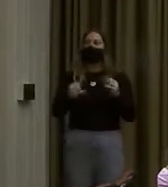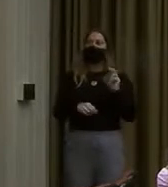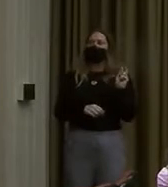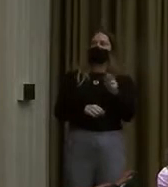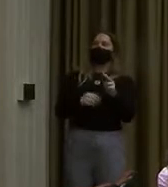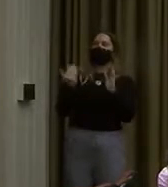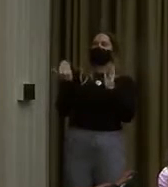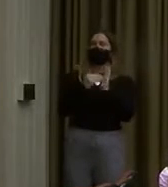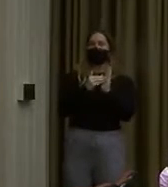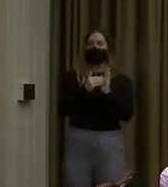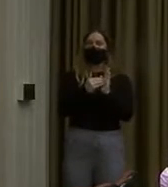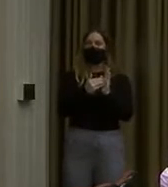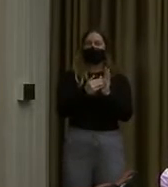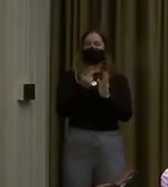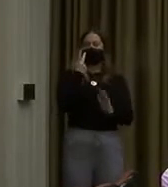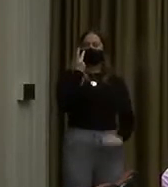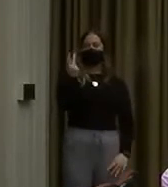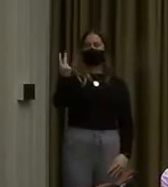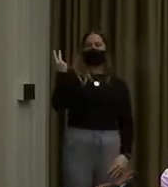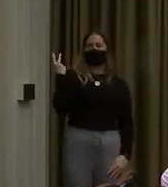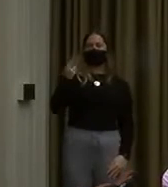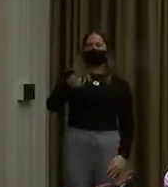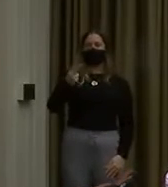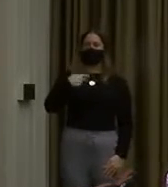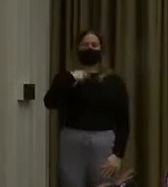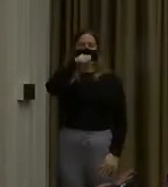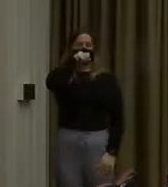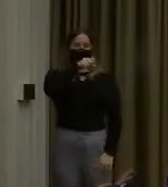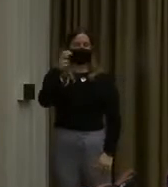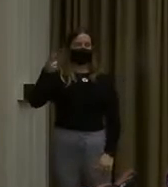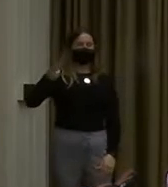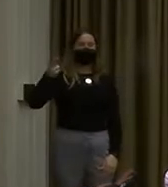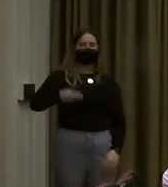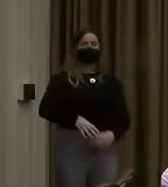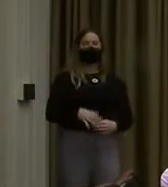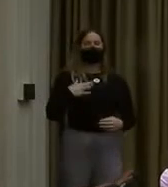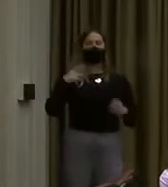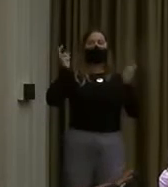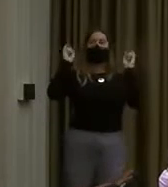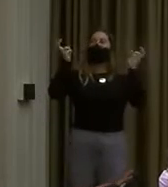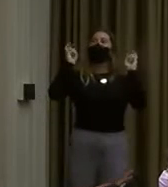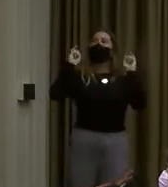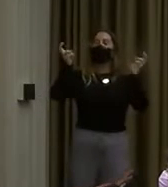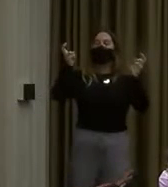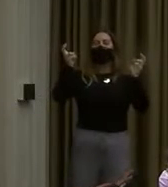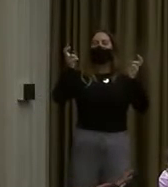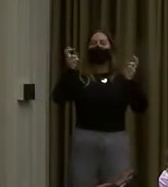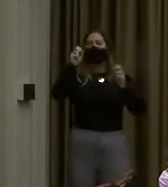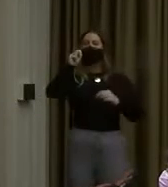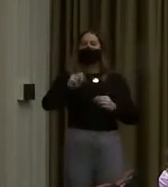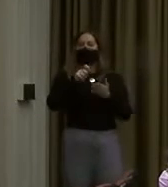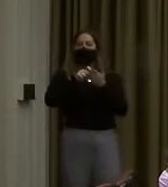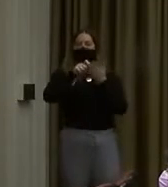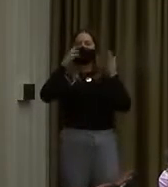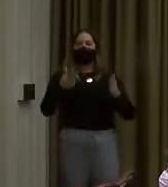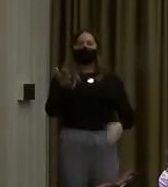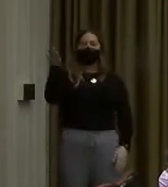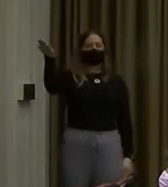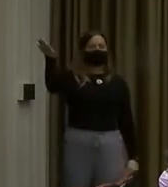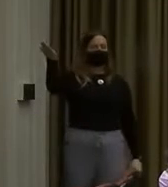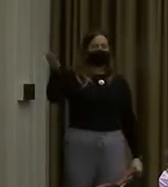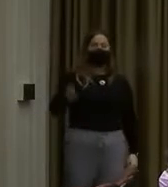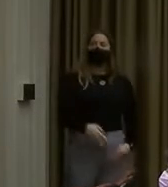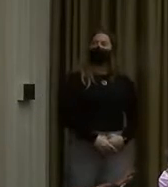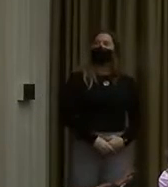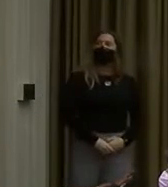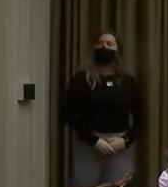take us back again in history, right? You could tell I love history. And I'm quoting William Faulkner, the great Southern writer. He says, "The past is